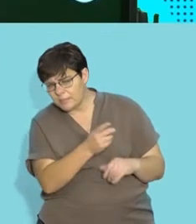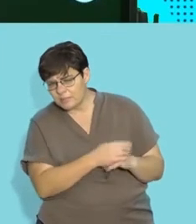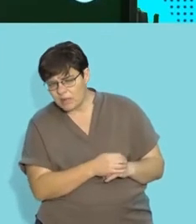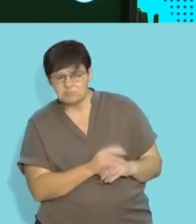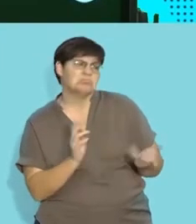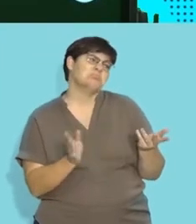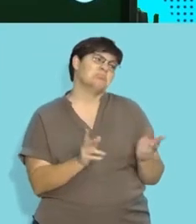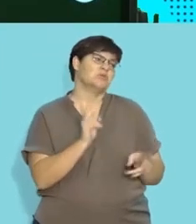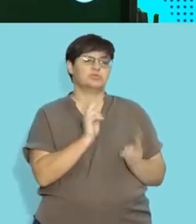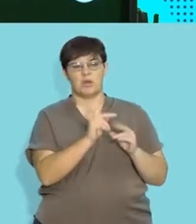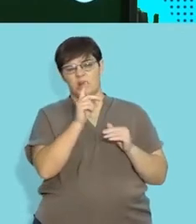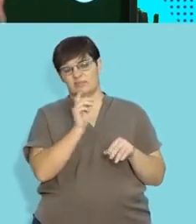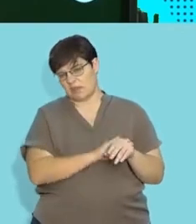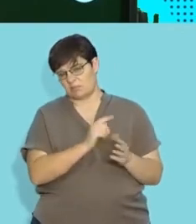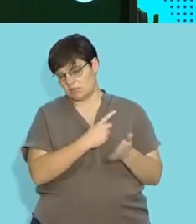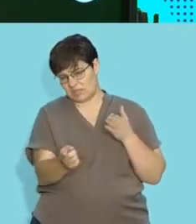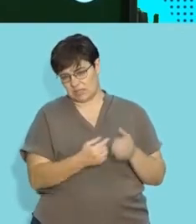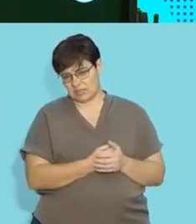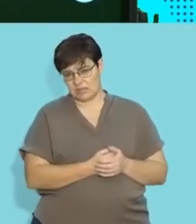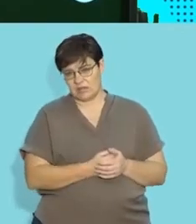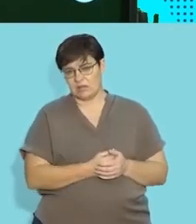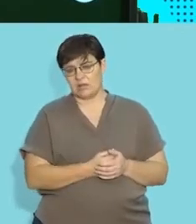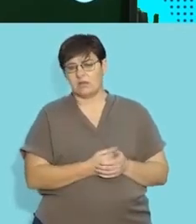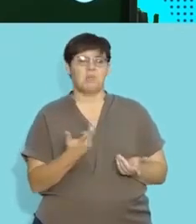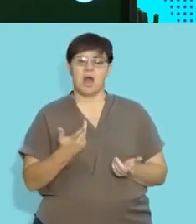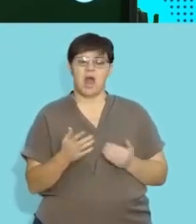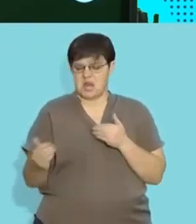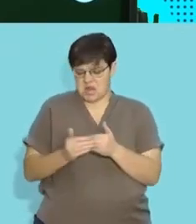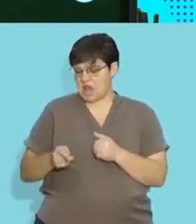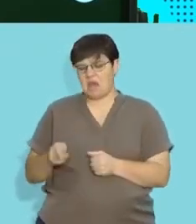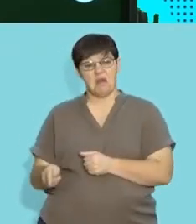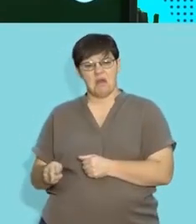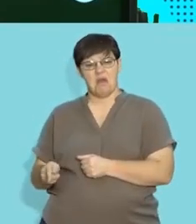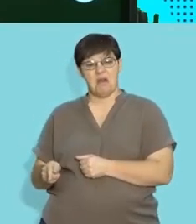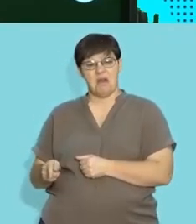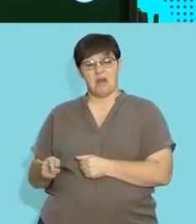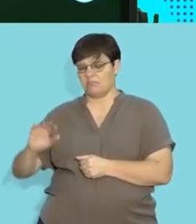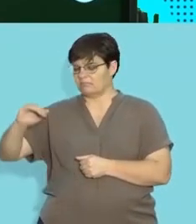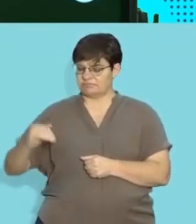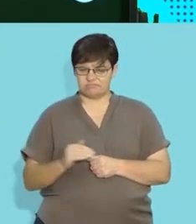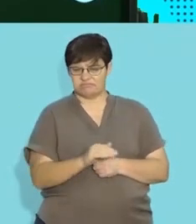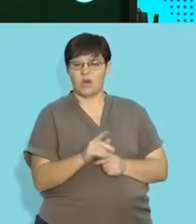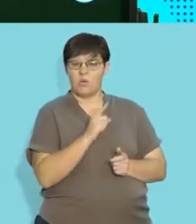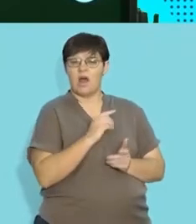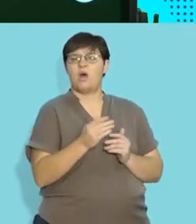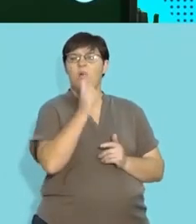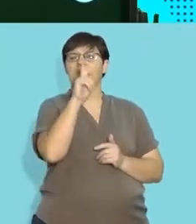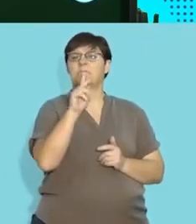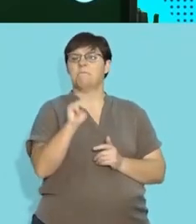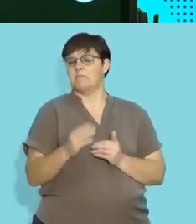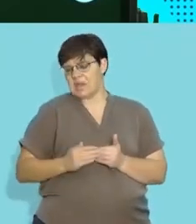12 times per week. And the person actually walks or uses a mode of transport or something, but this person's 1